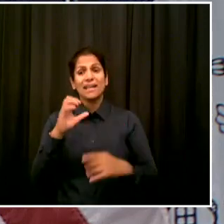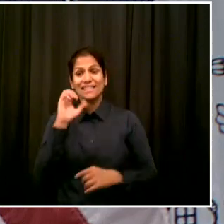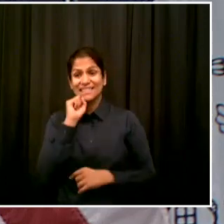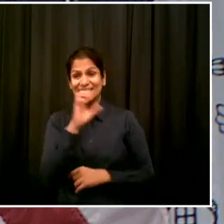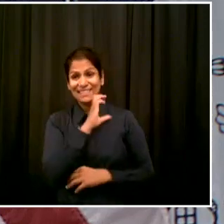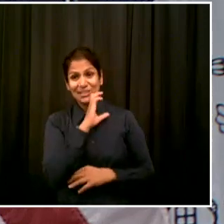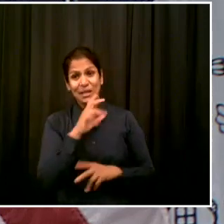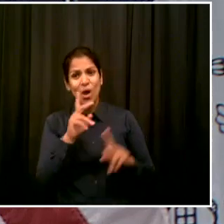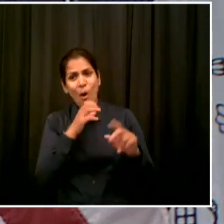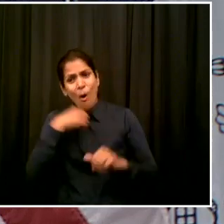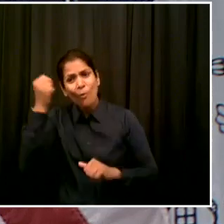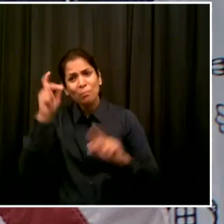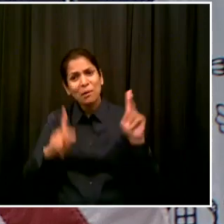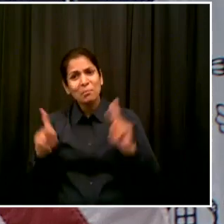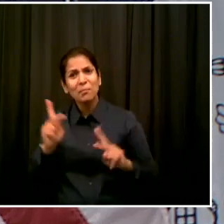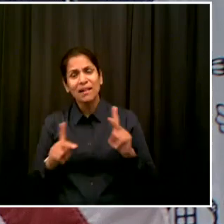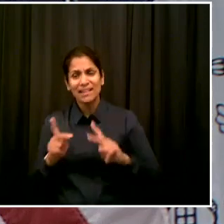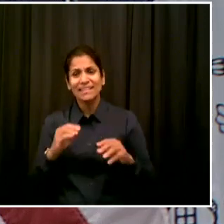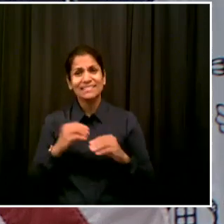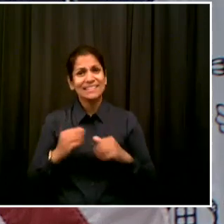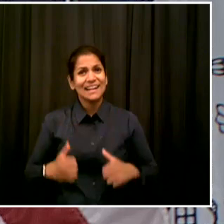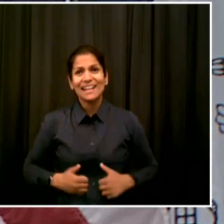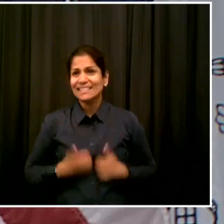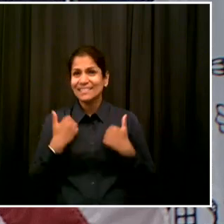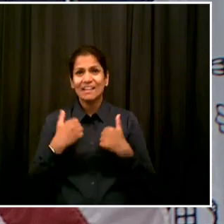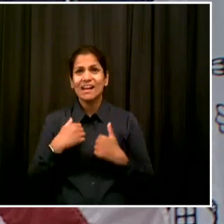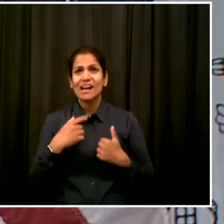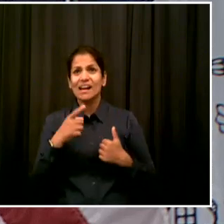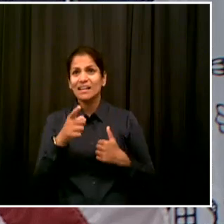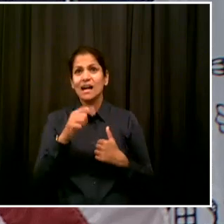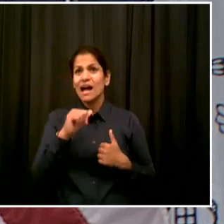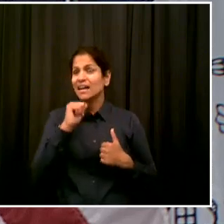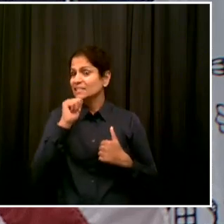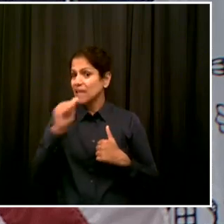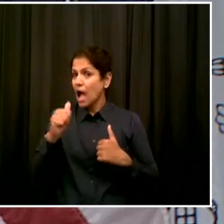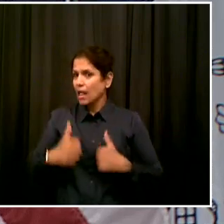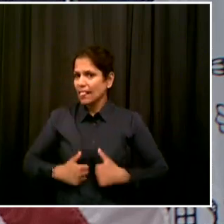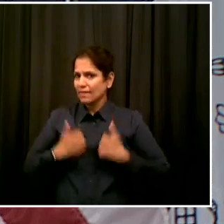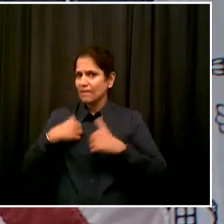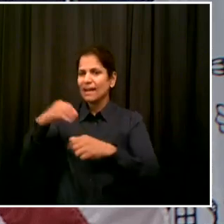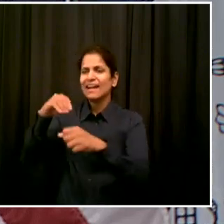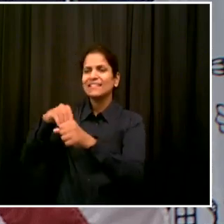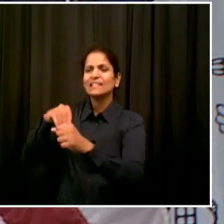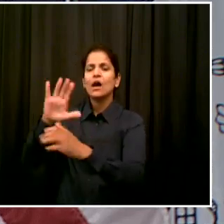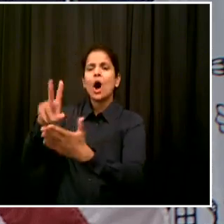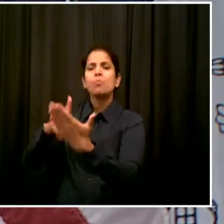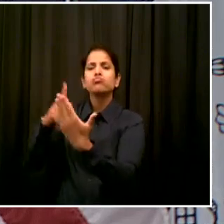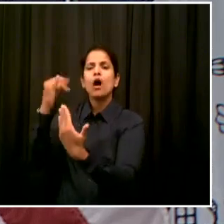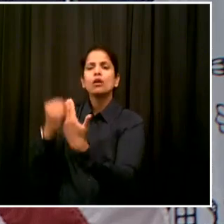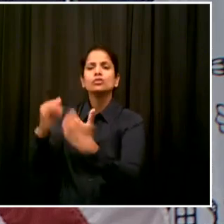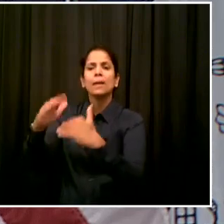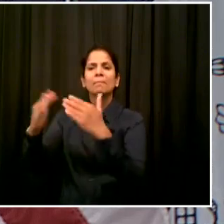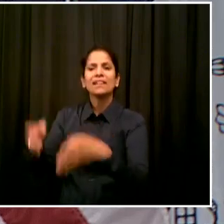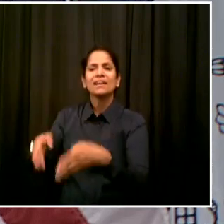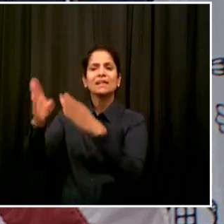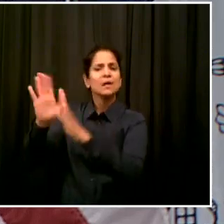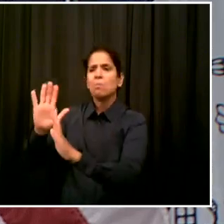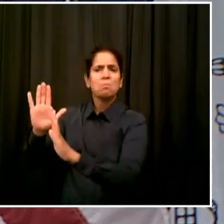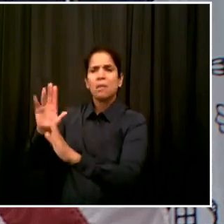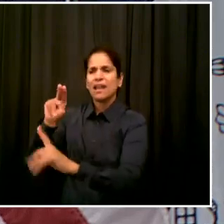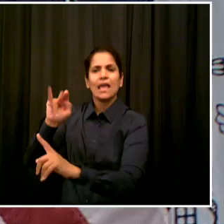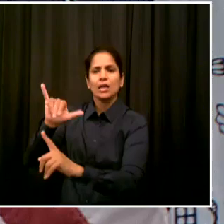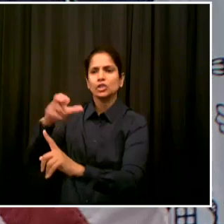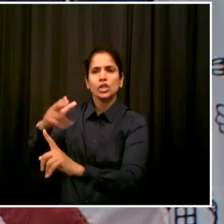with seniors comprising the majority of tenants living in rent-controlled apartments. Both groups live throughout the